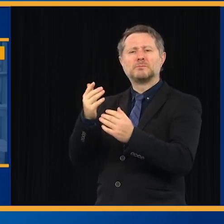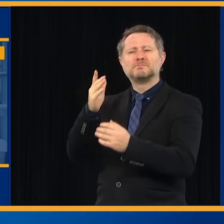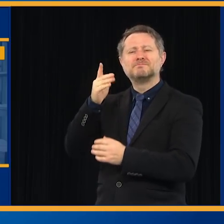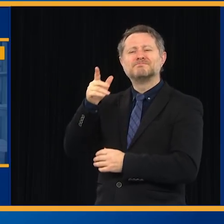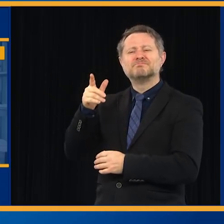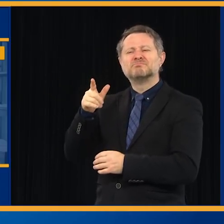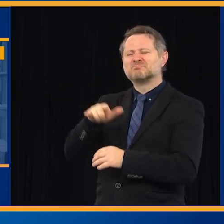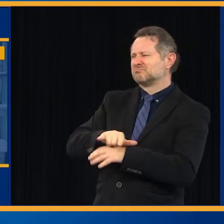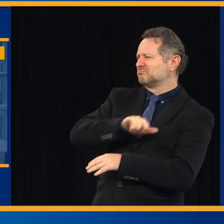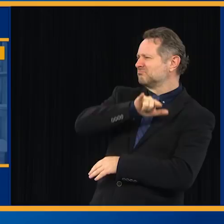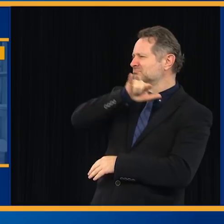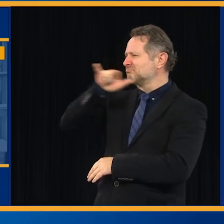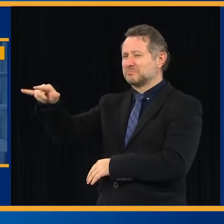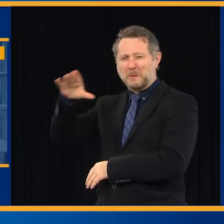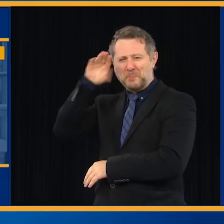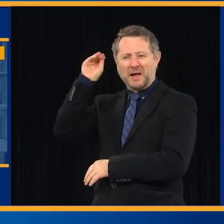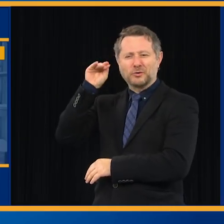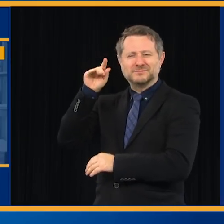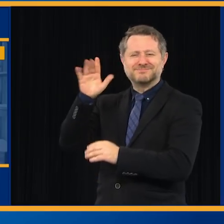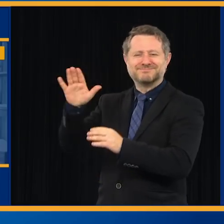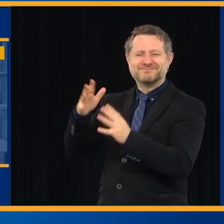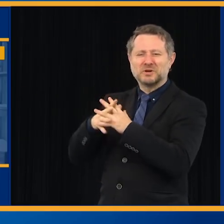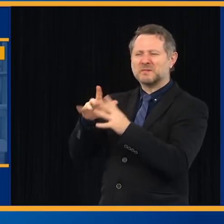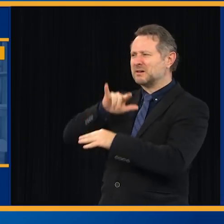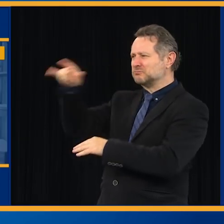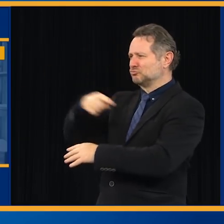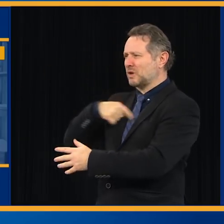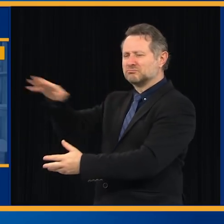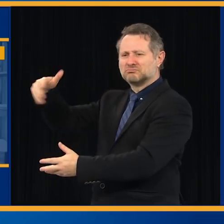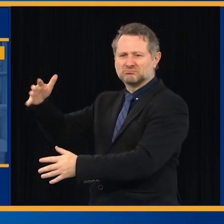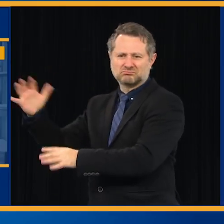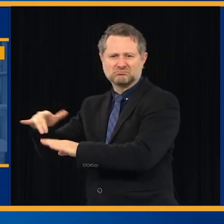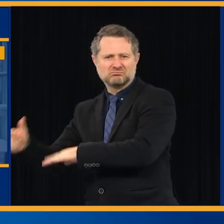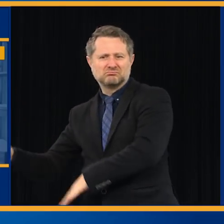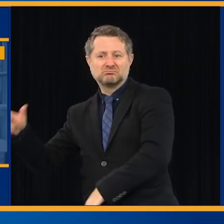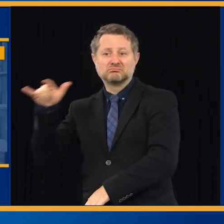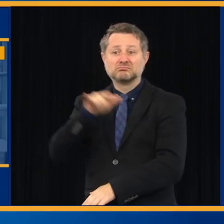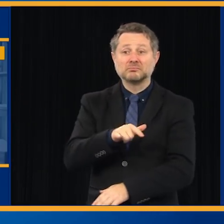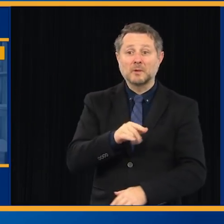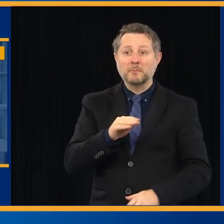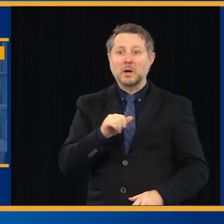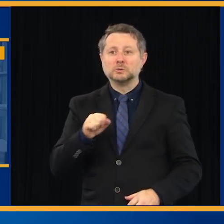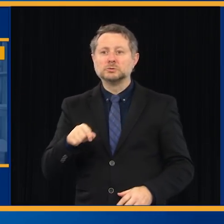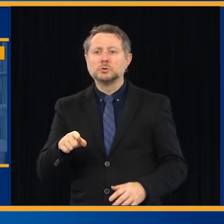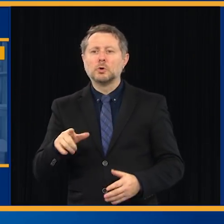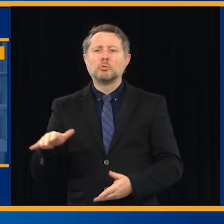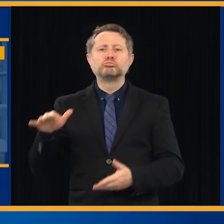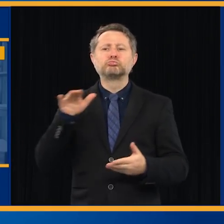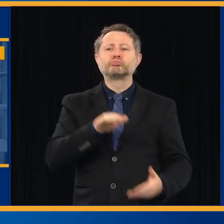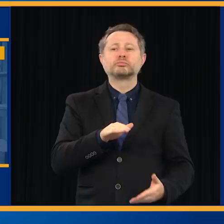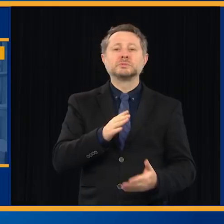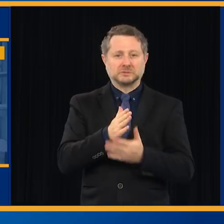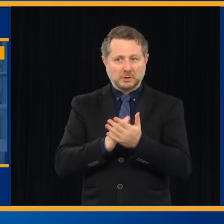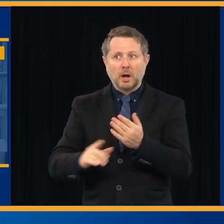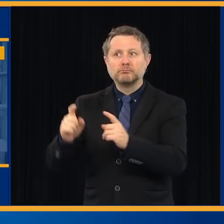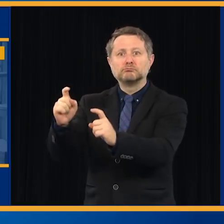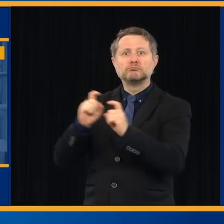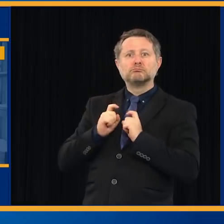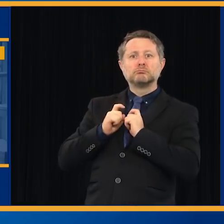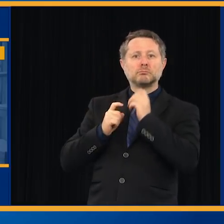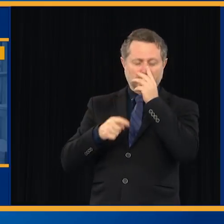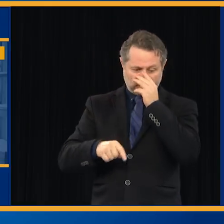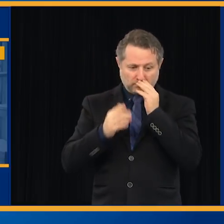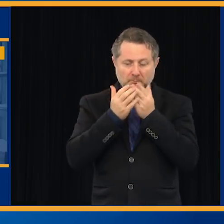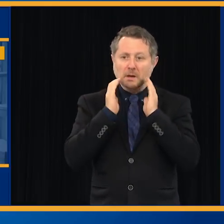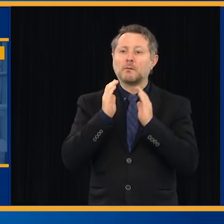masks. And Massachusetts was good enough to give us some of the masks that a private airplane picked